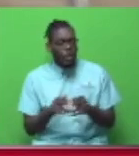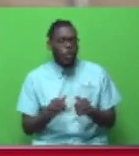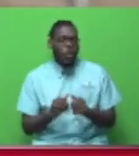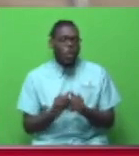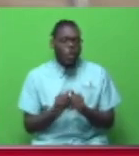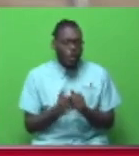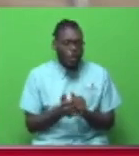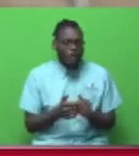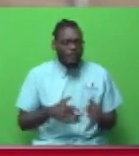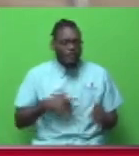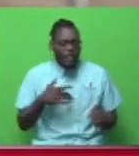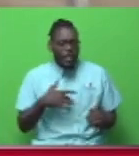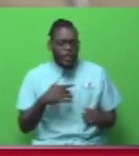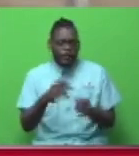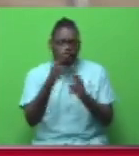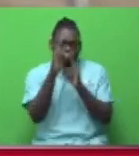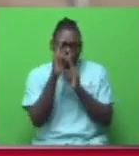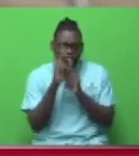Senate.